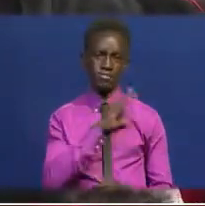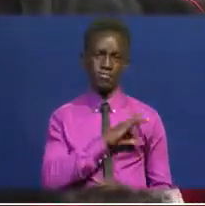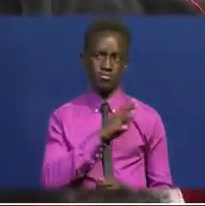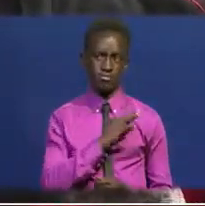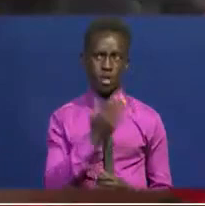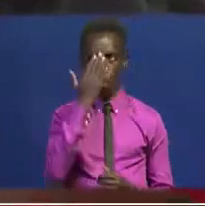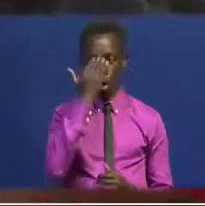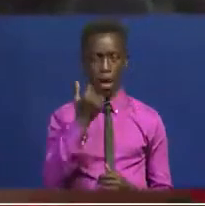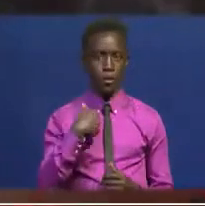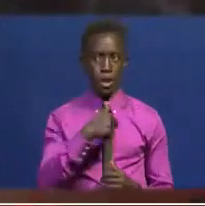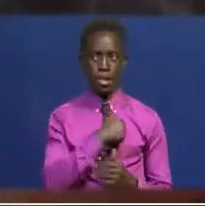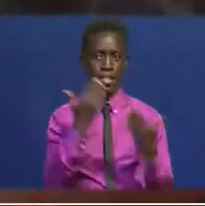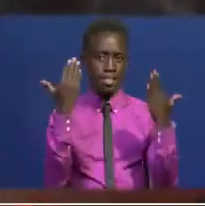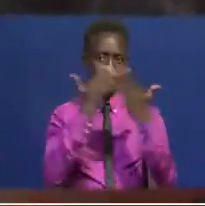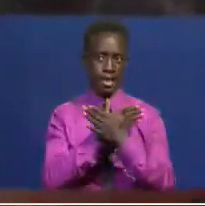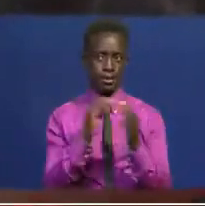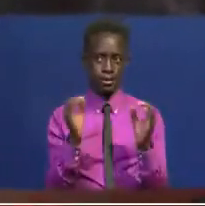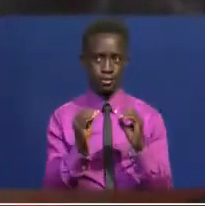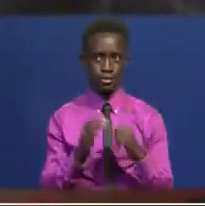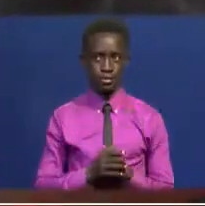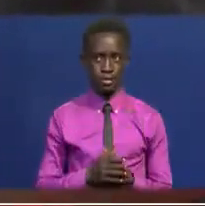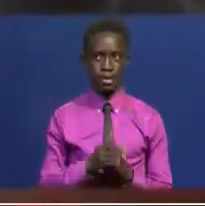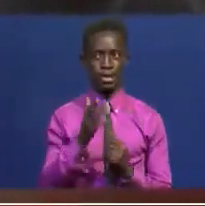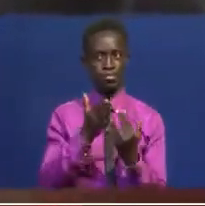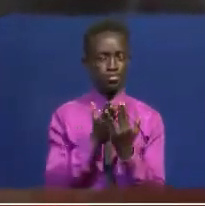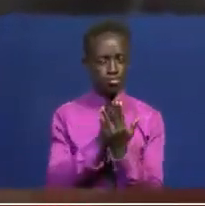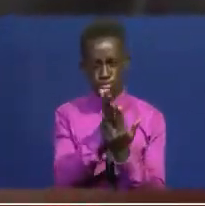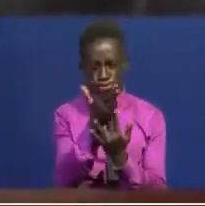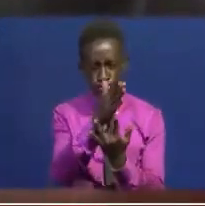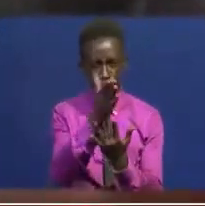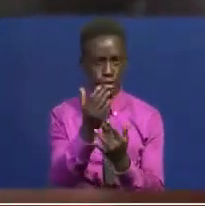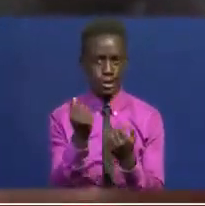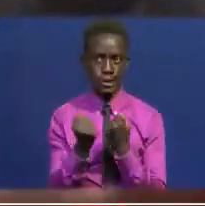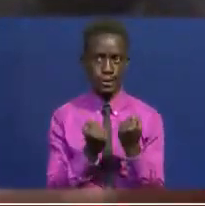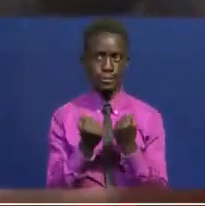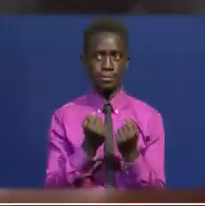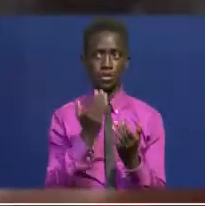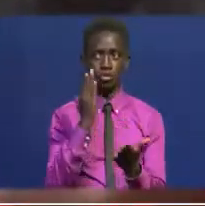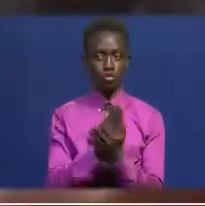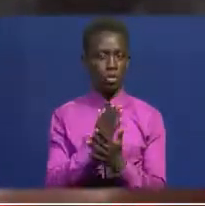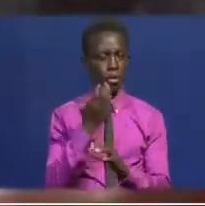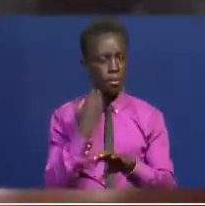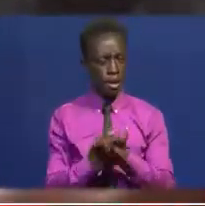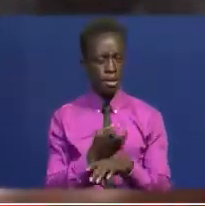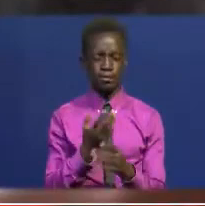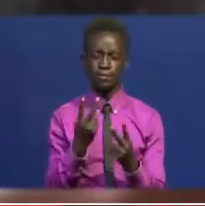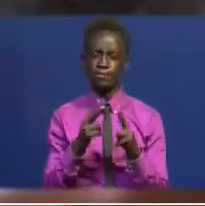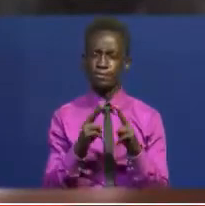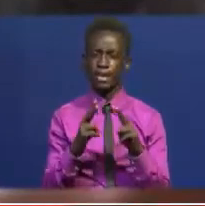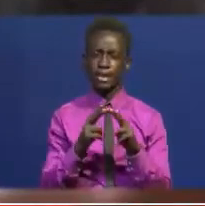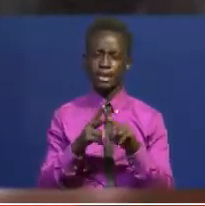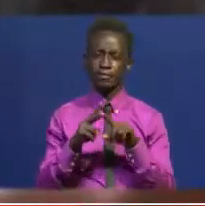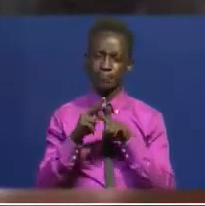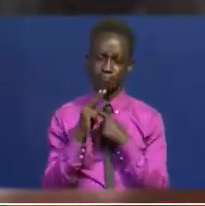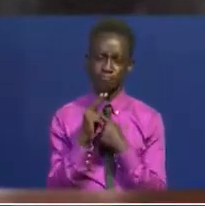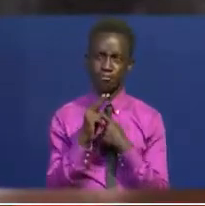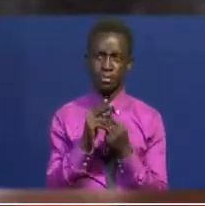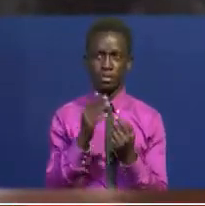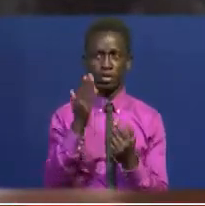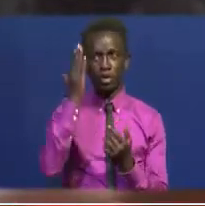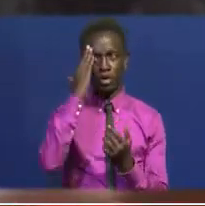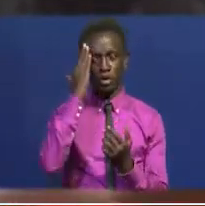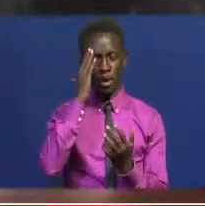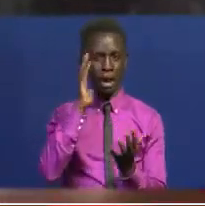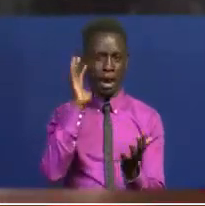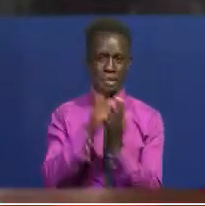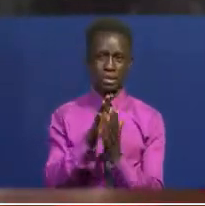get into dark. It's a navigator's rally. It's very tricky, very tight. Crocodile catches in very